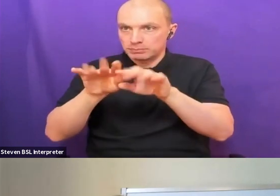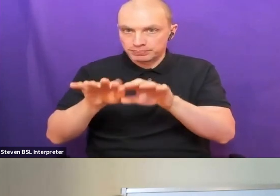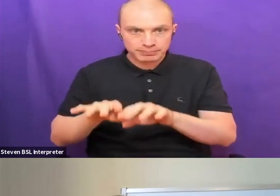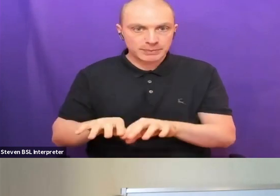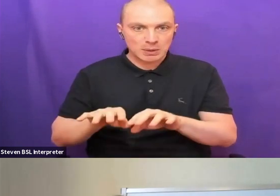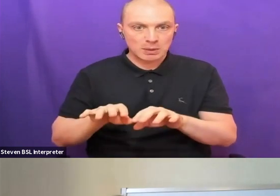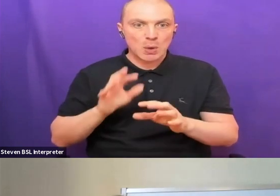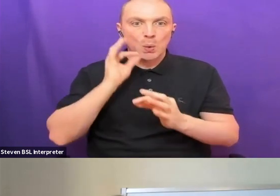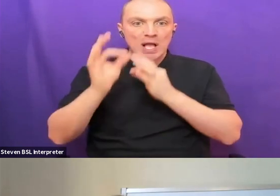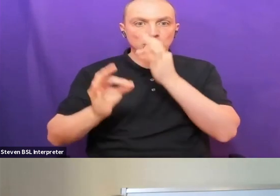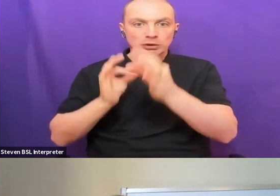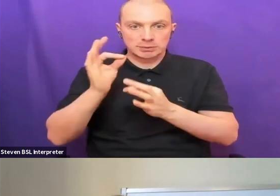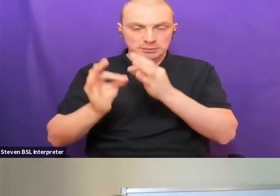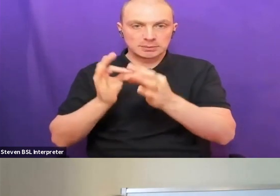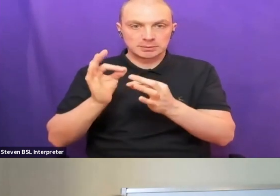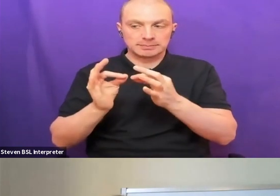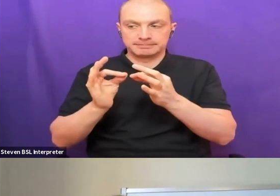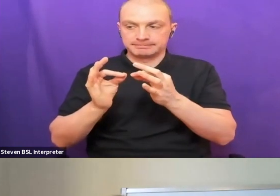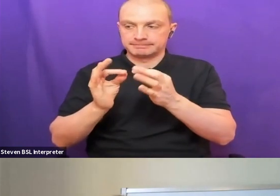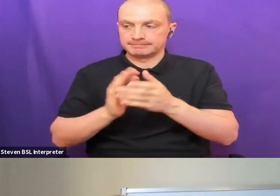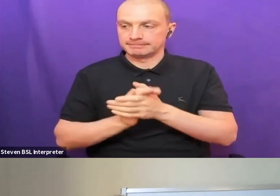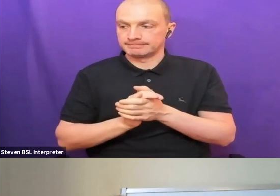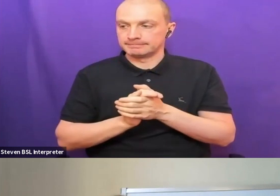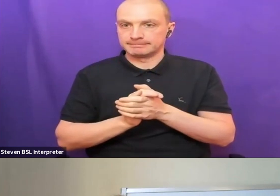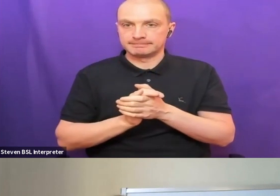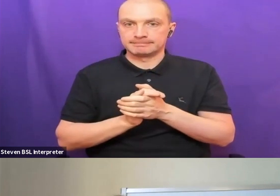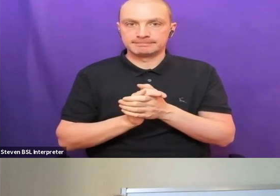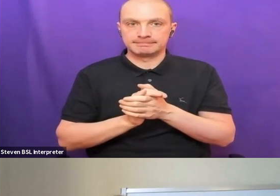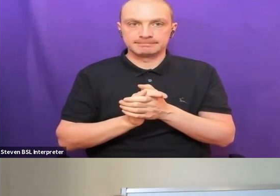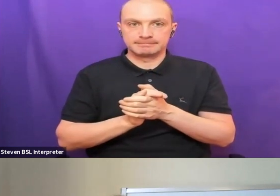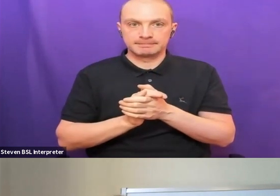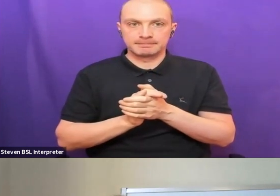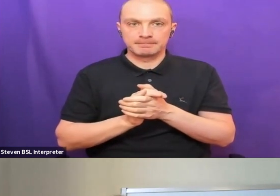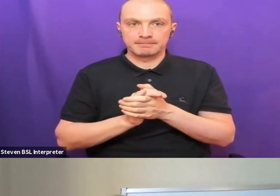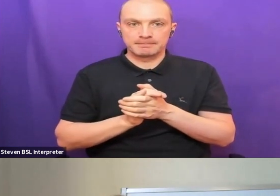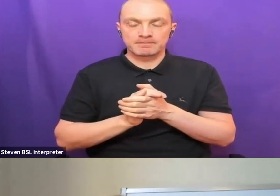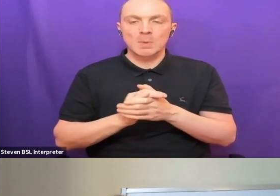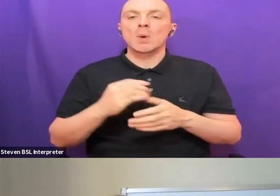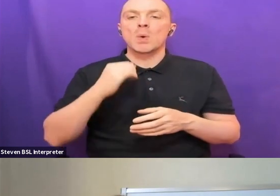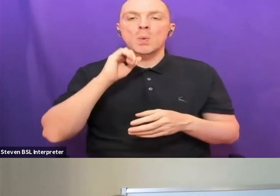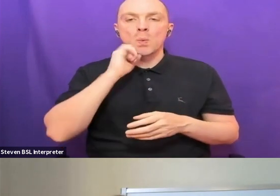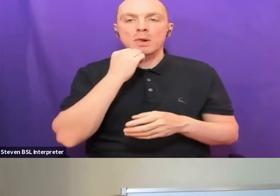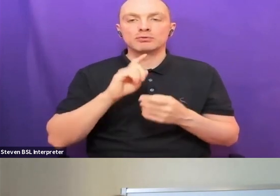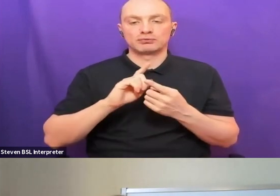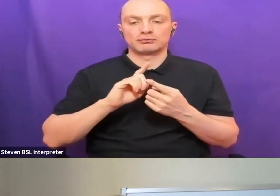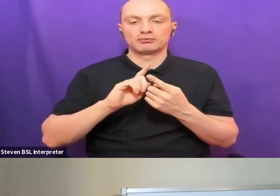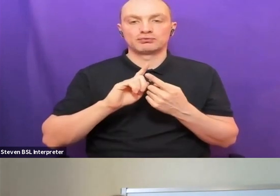function. And as time allows, the panel will address as many questions as they can during the Q&A